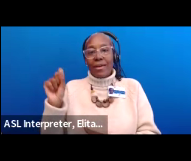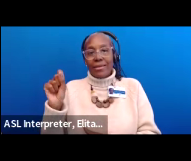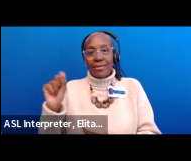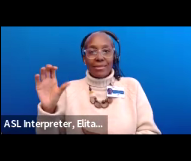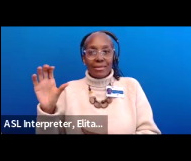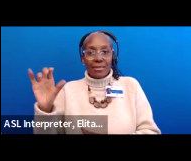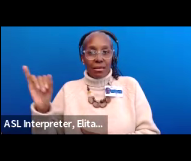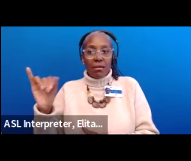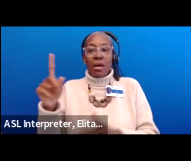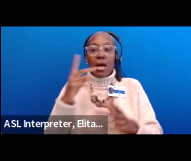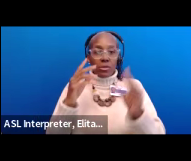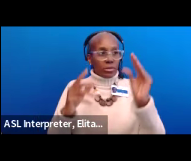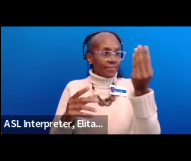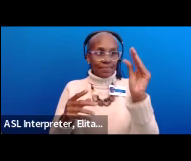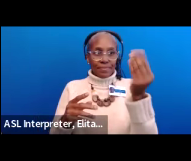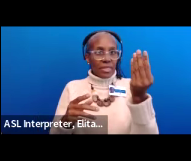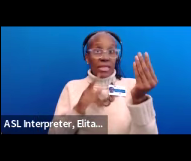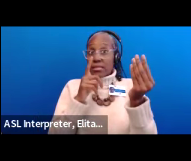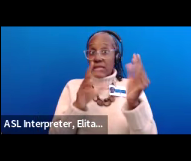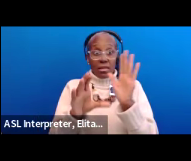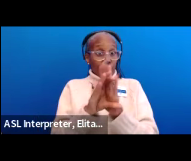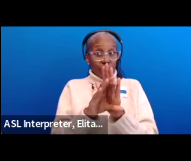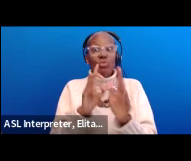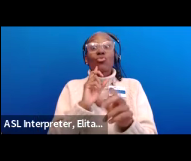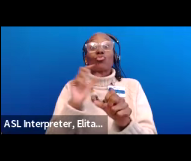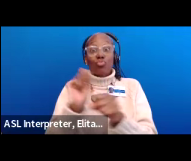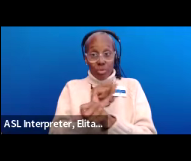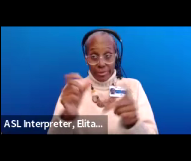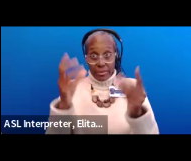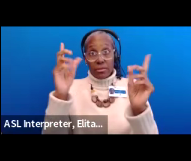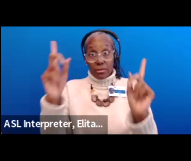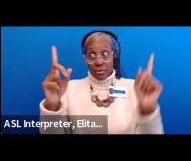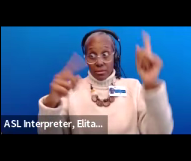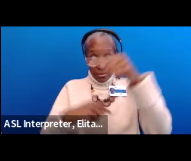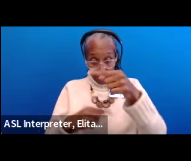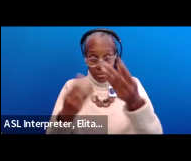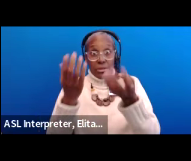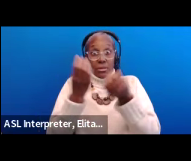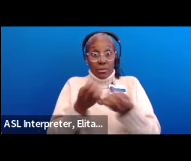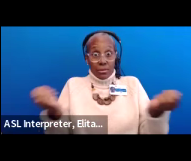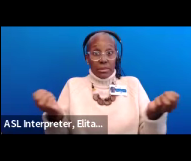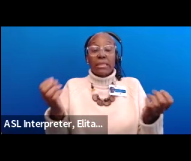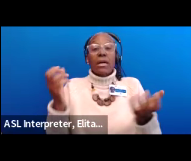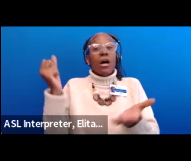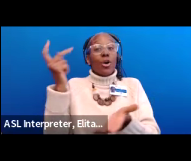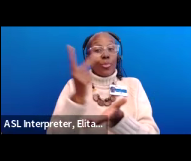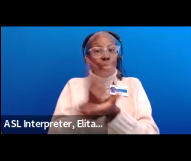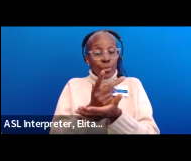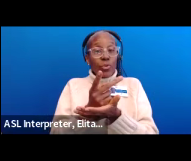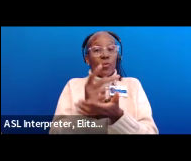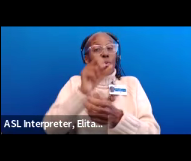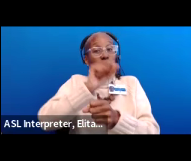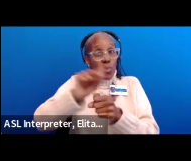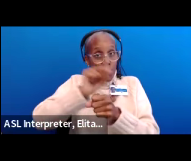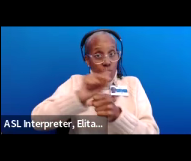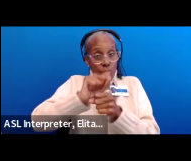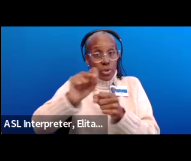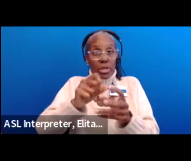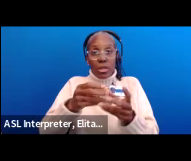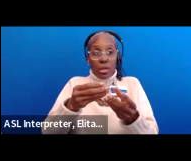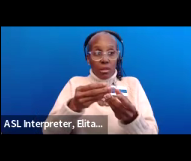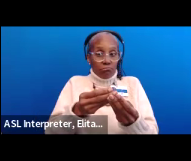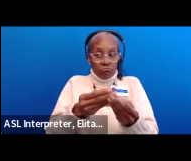well. So you can see it's not just a picture, it's a real life device that's now approved and working and